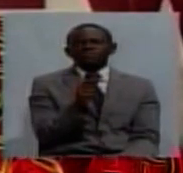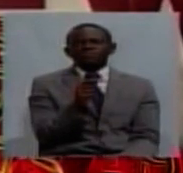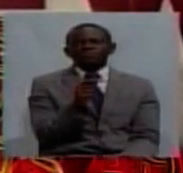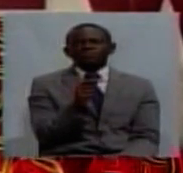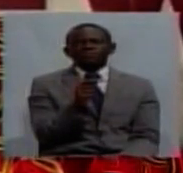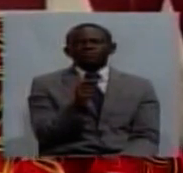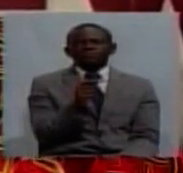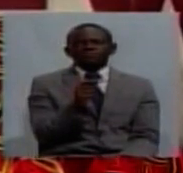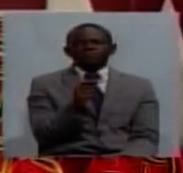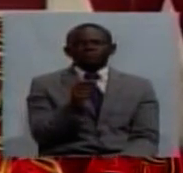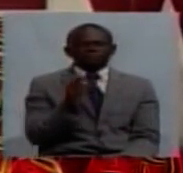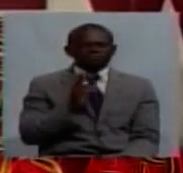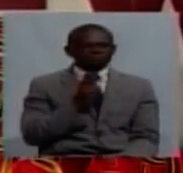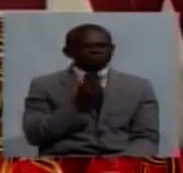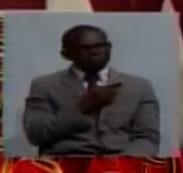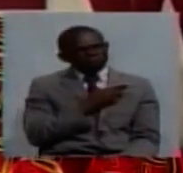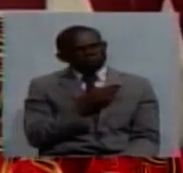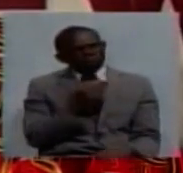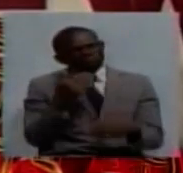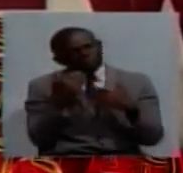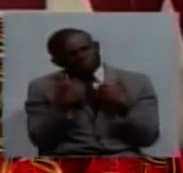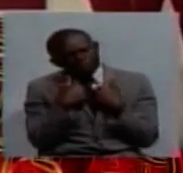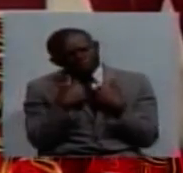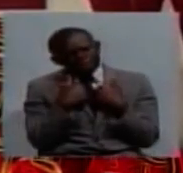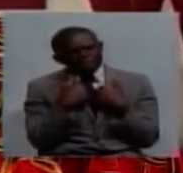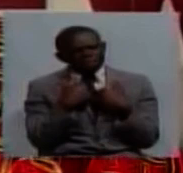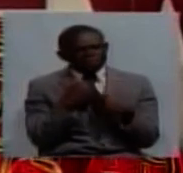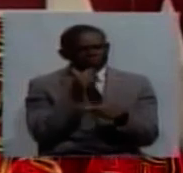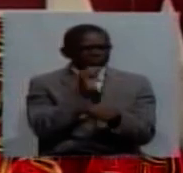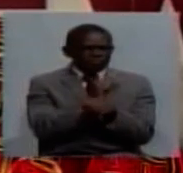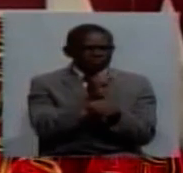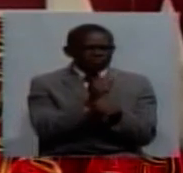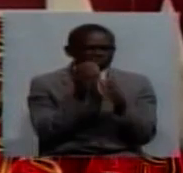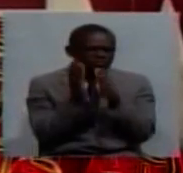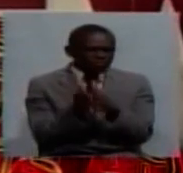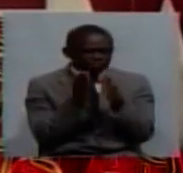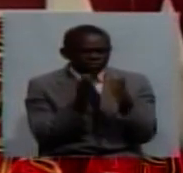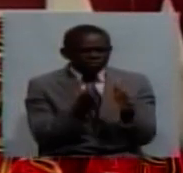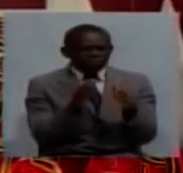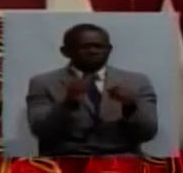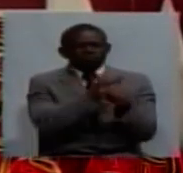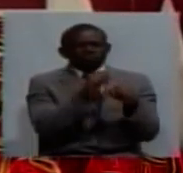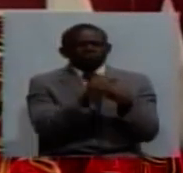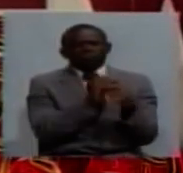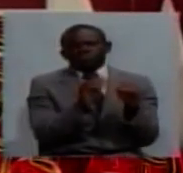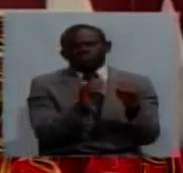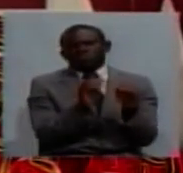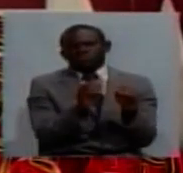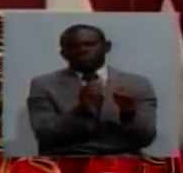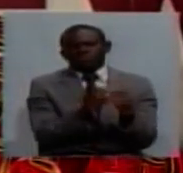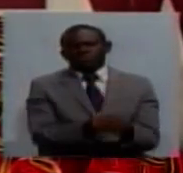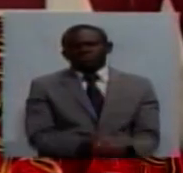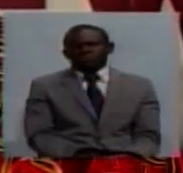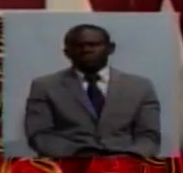monitoring and training of staff, because as you said, and I agree with you at the beginning, there was a weakness of systematically